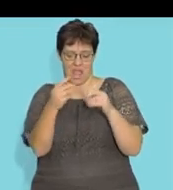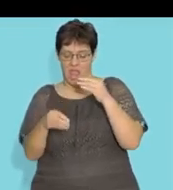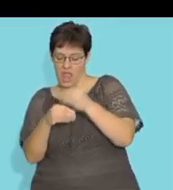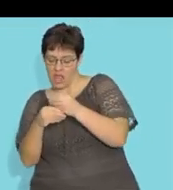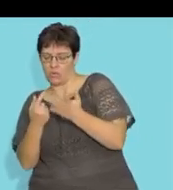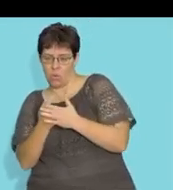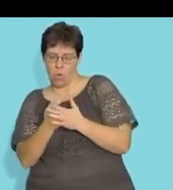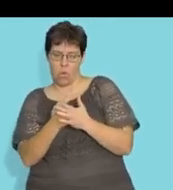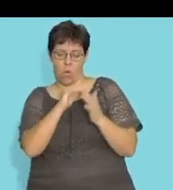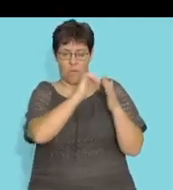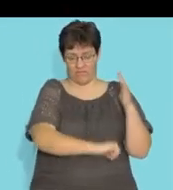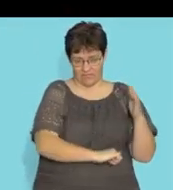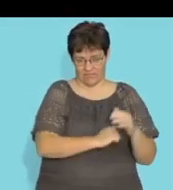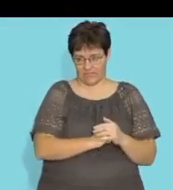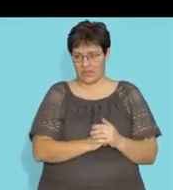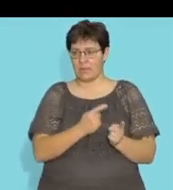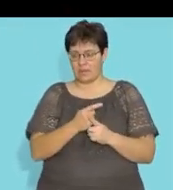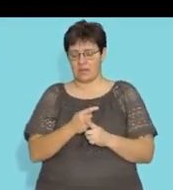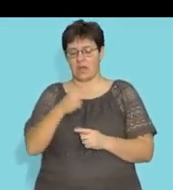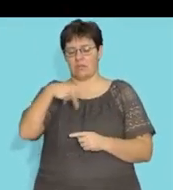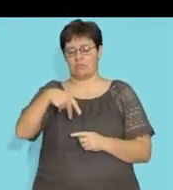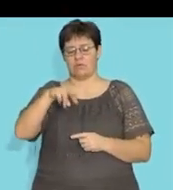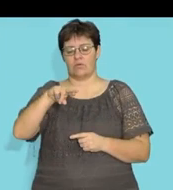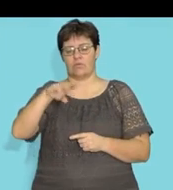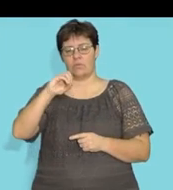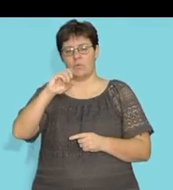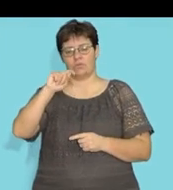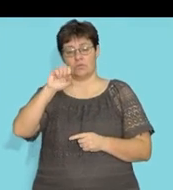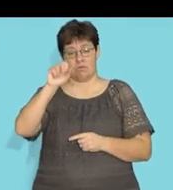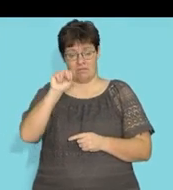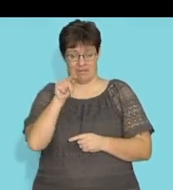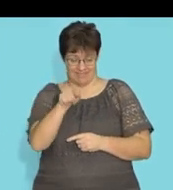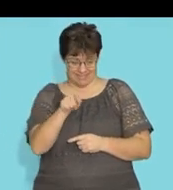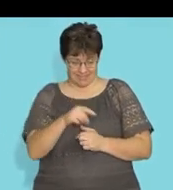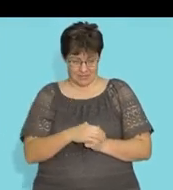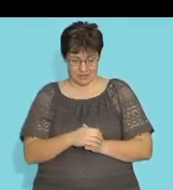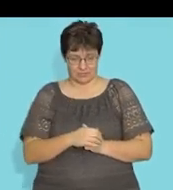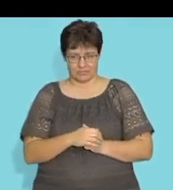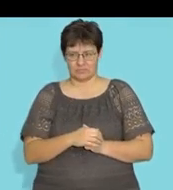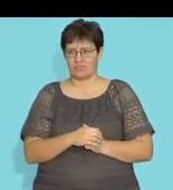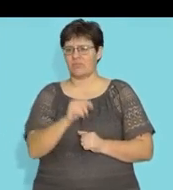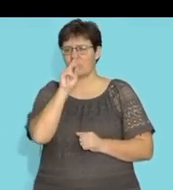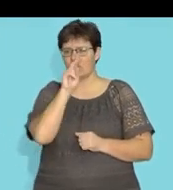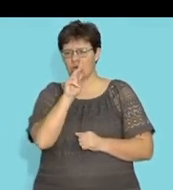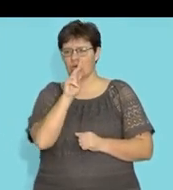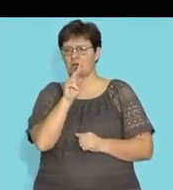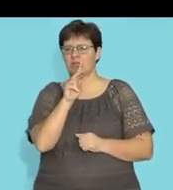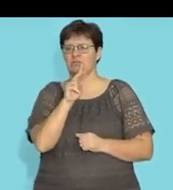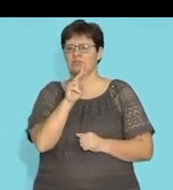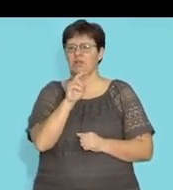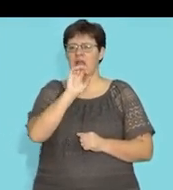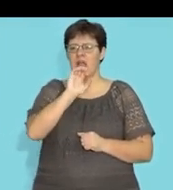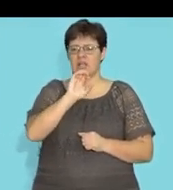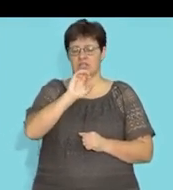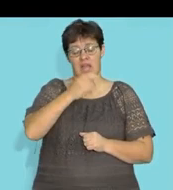or we call a hydrogen ion, we call it a proton. So if we look at this